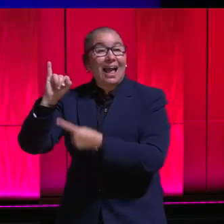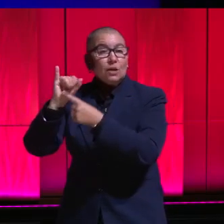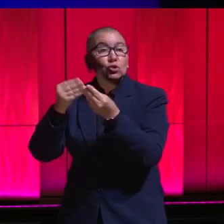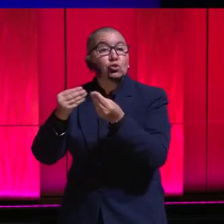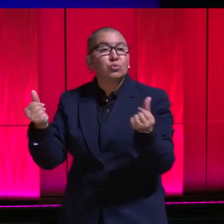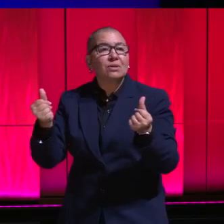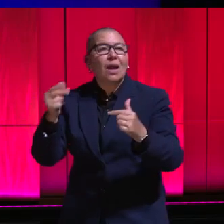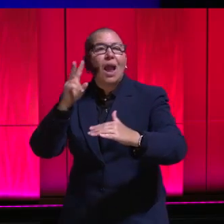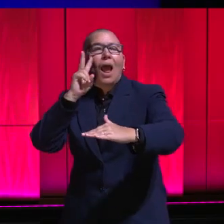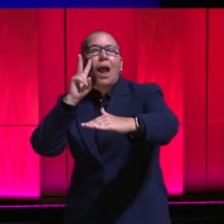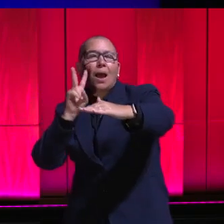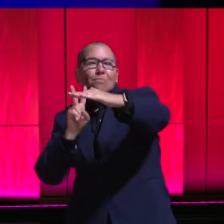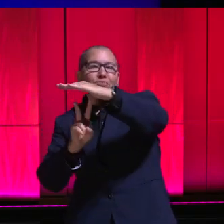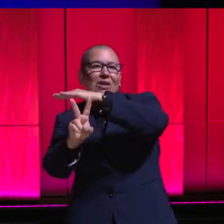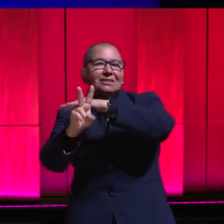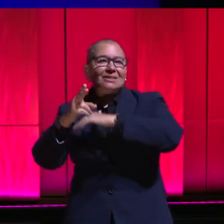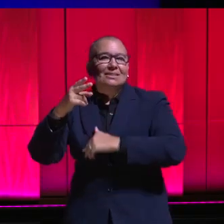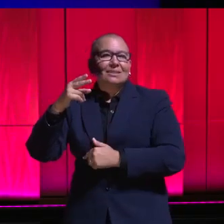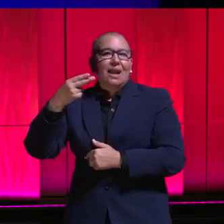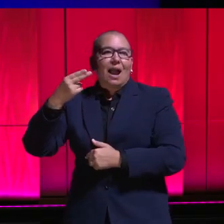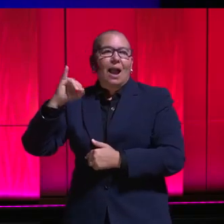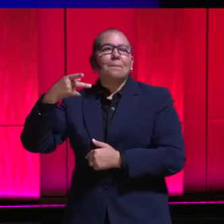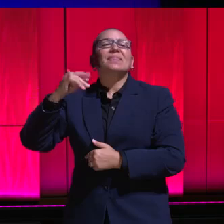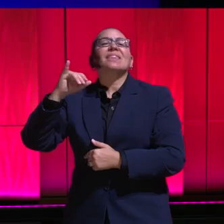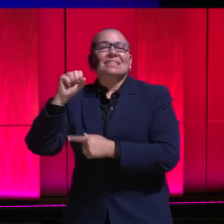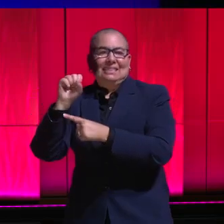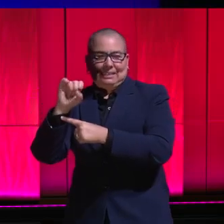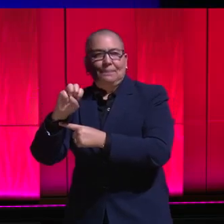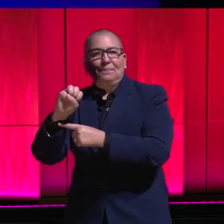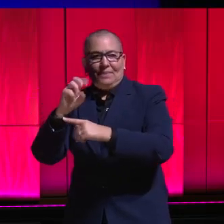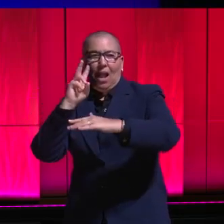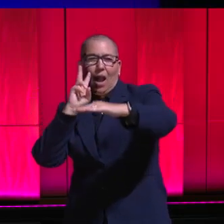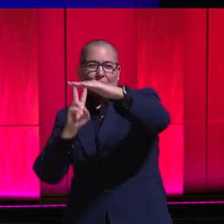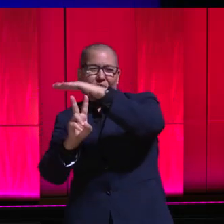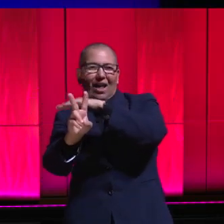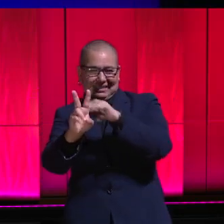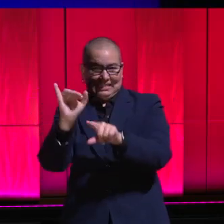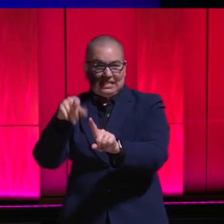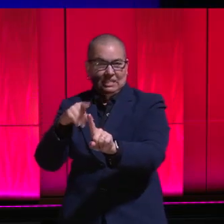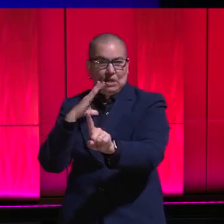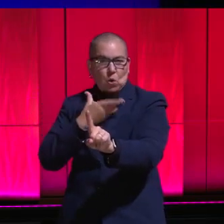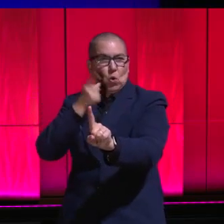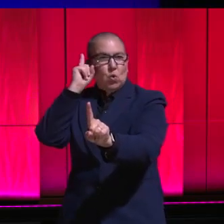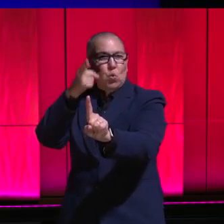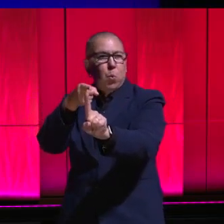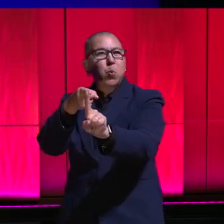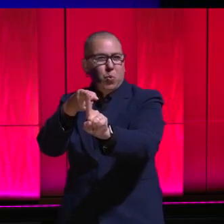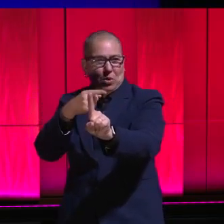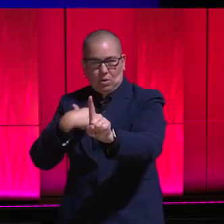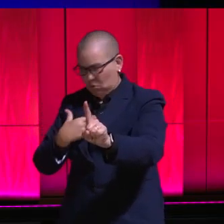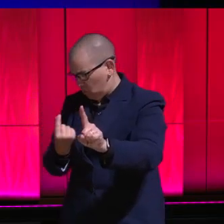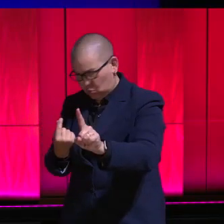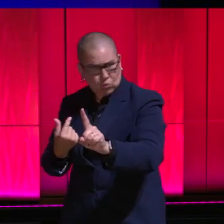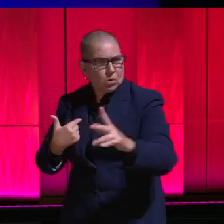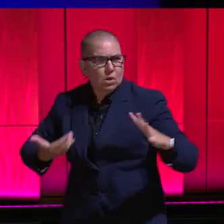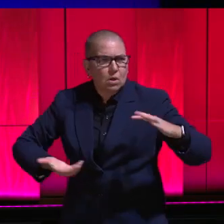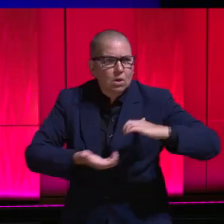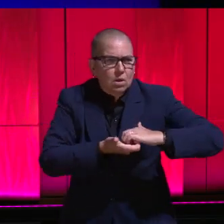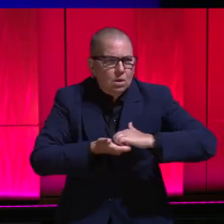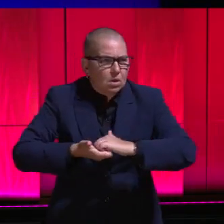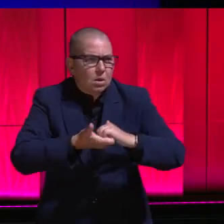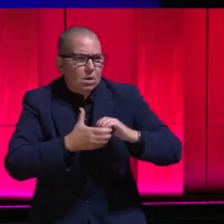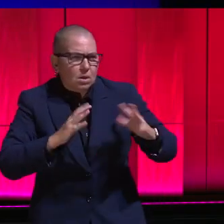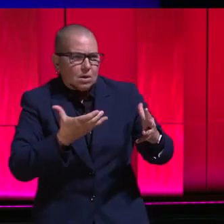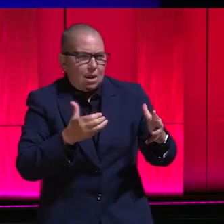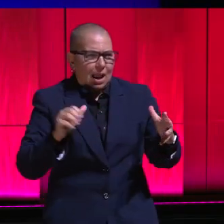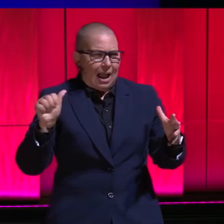was, a hypothesis. We also shared with you our collaboratory, which is our AI lab we're using to experiment